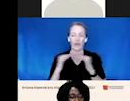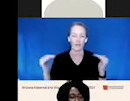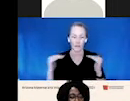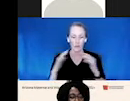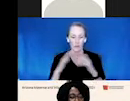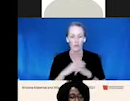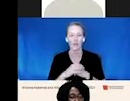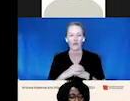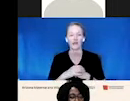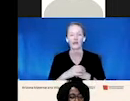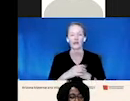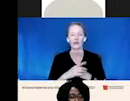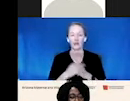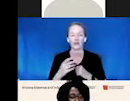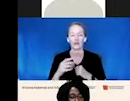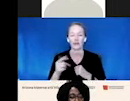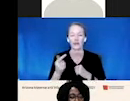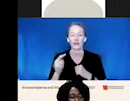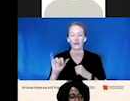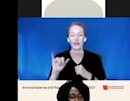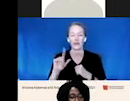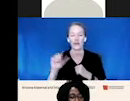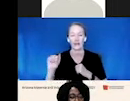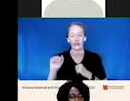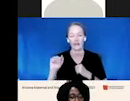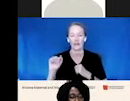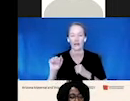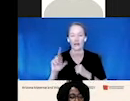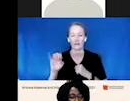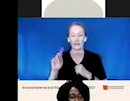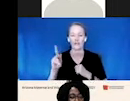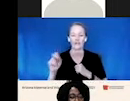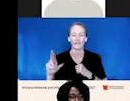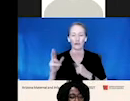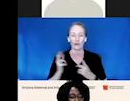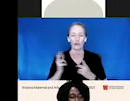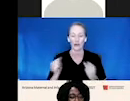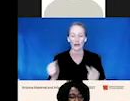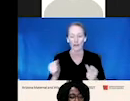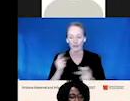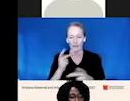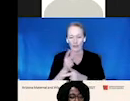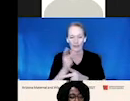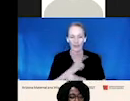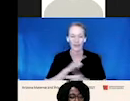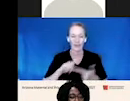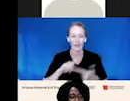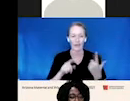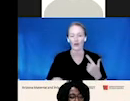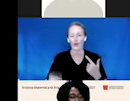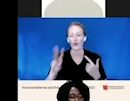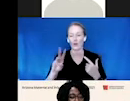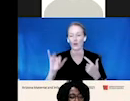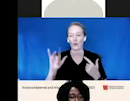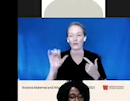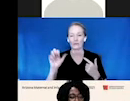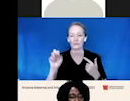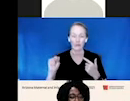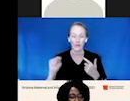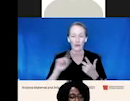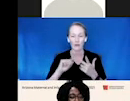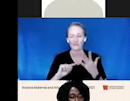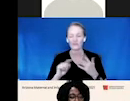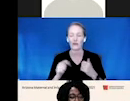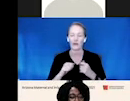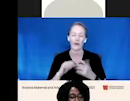River Healthcare, Tuba City Regional Healthcare, Winslow Healthcare, those are all examples of 638 corporations.